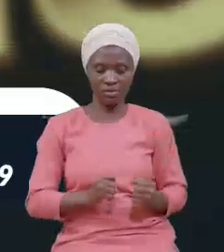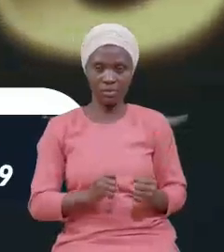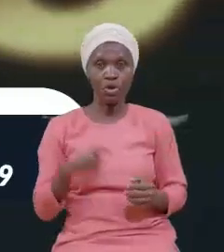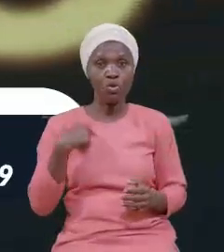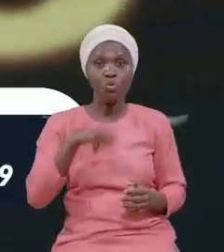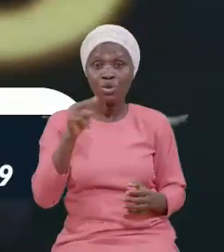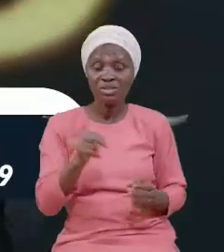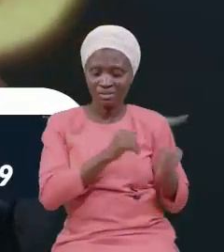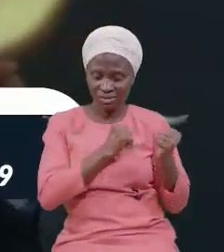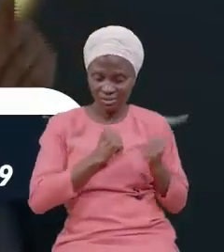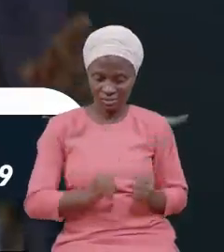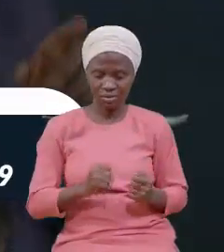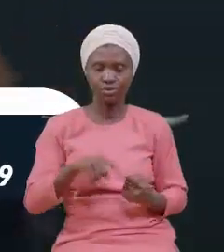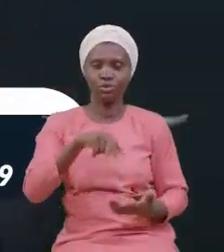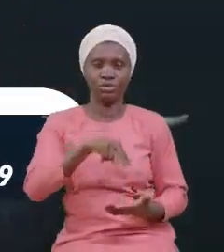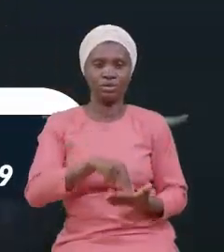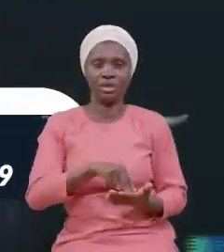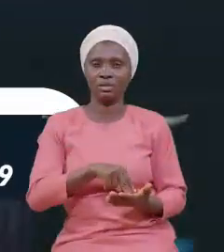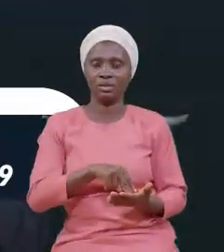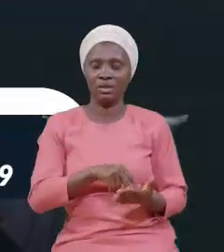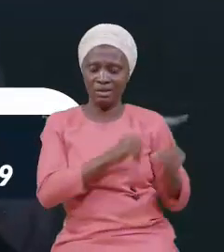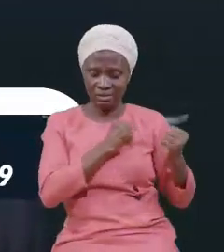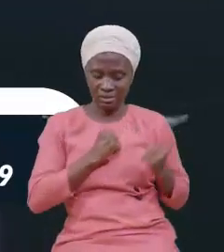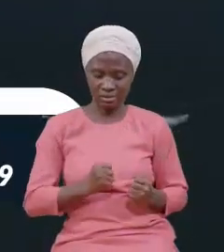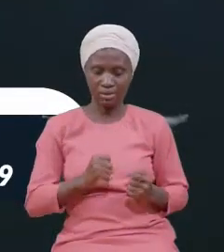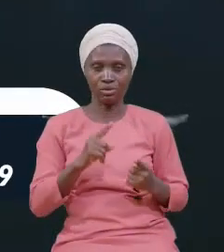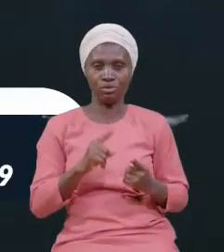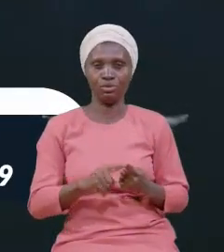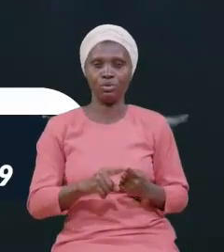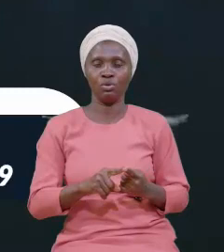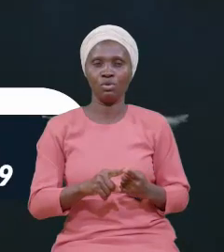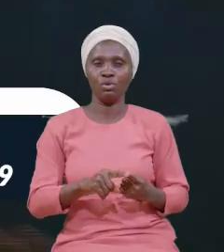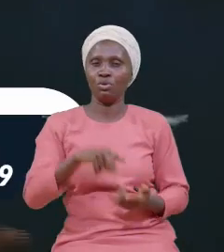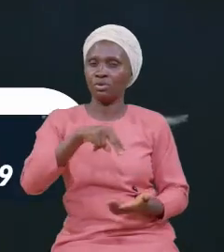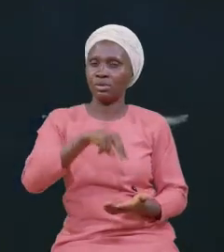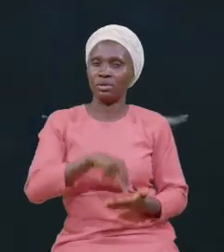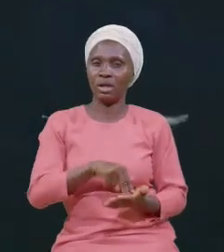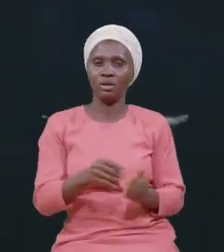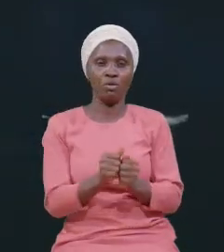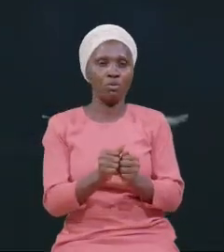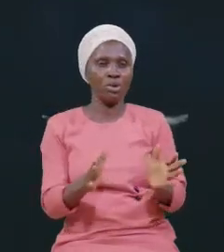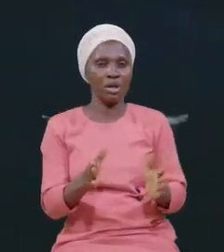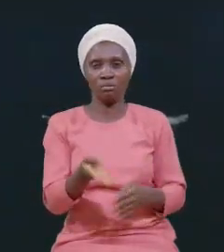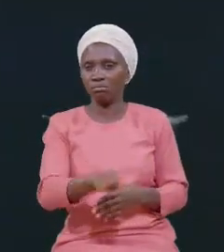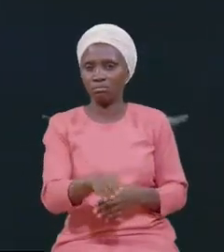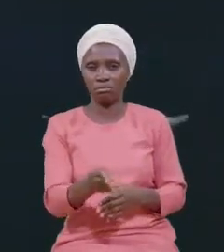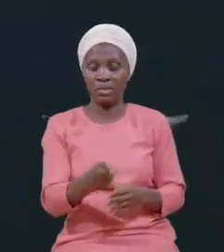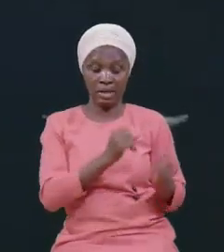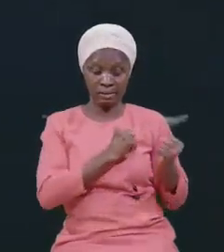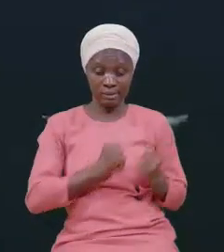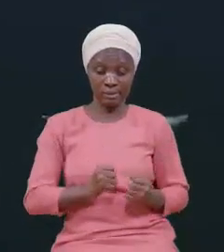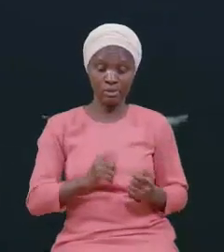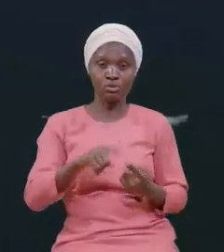firm. Strength to stand. Stand uncompromising. Strength to stand. Stand in